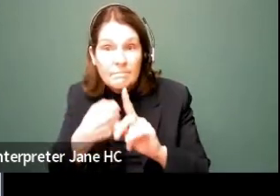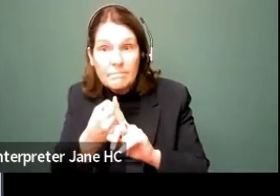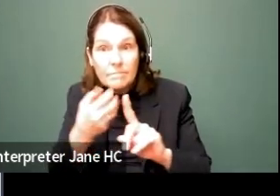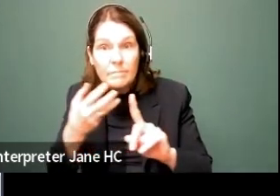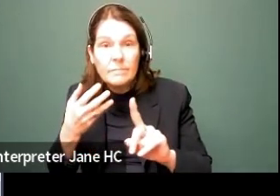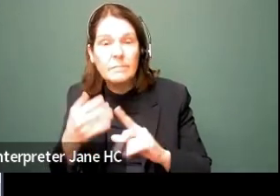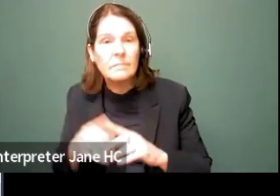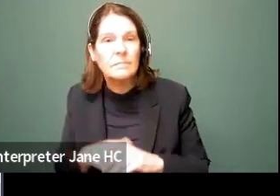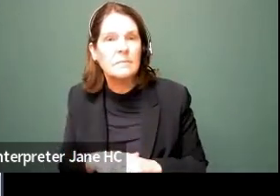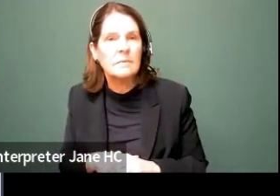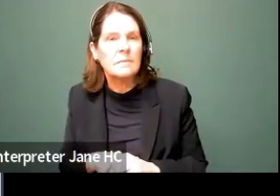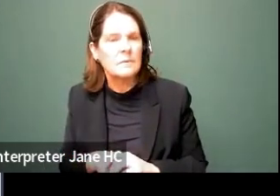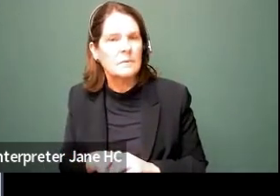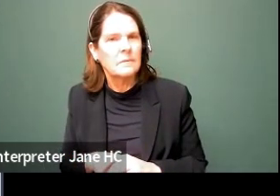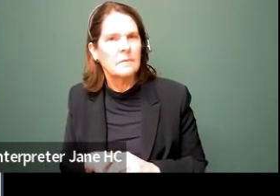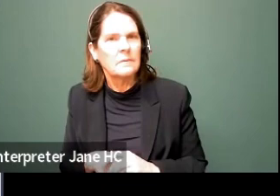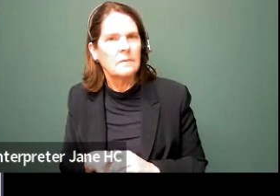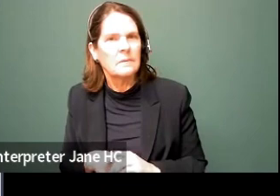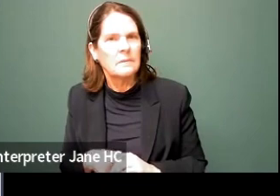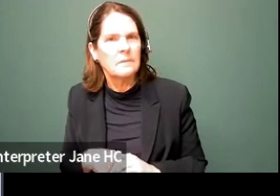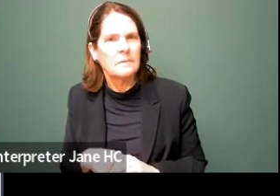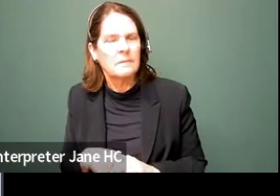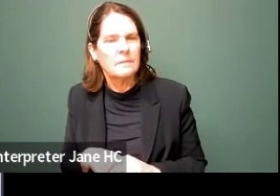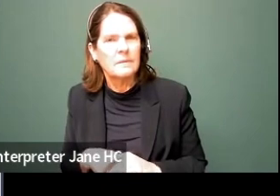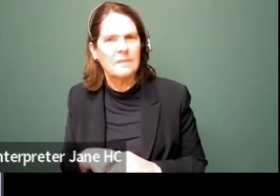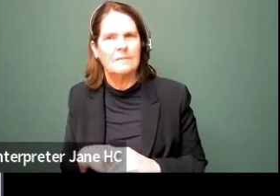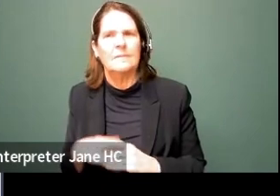oh, that's interesting. Huh.